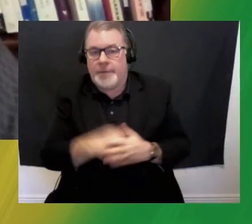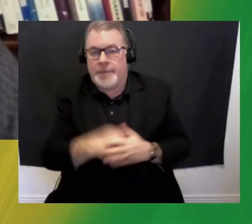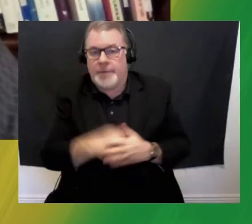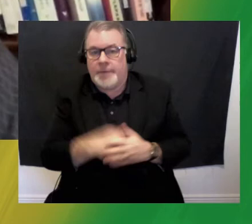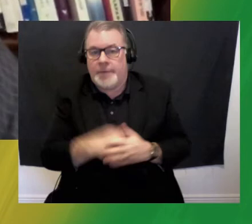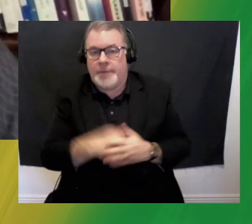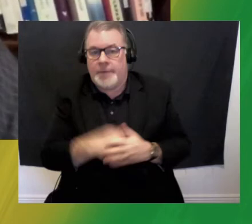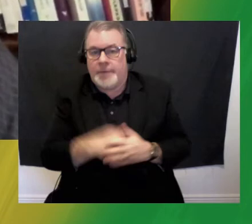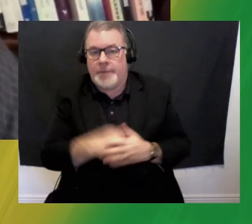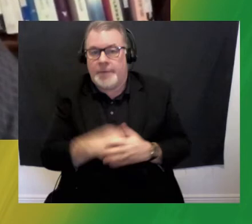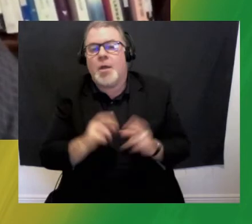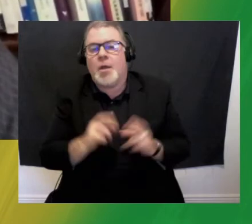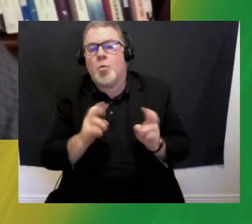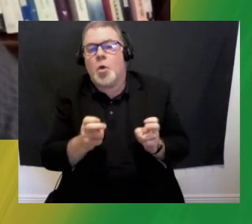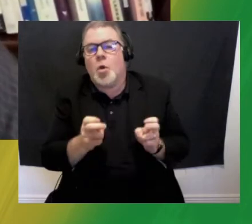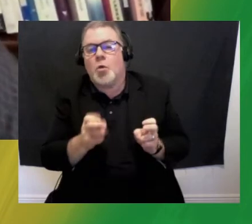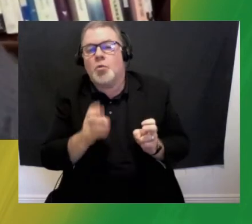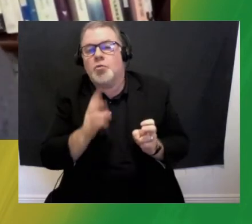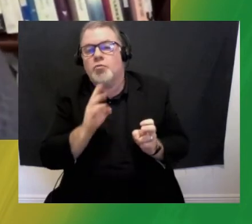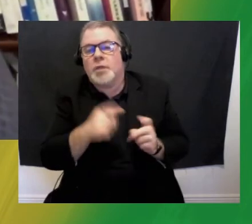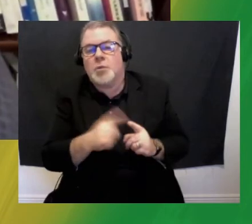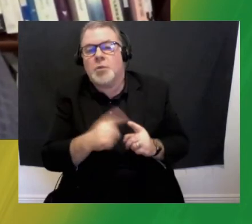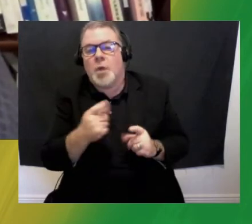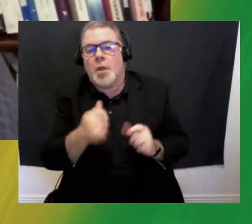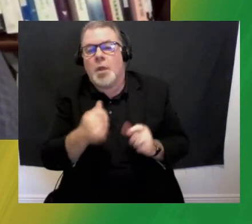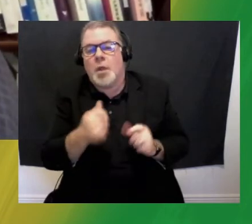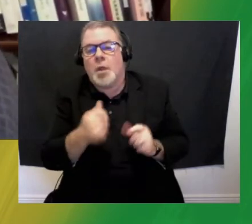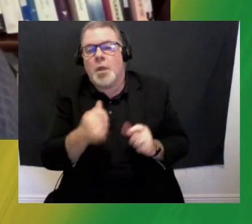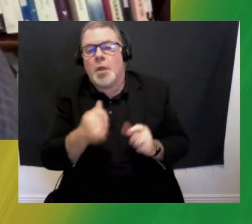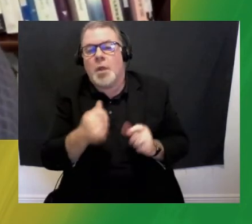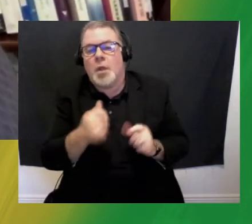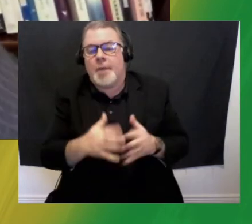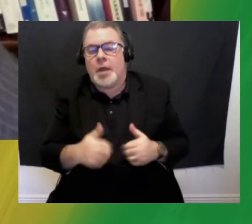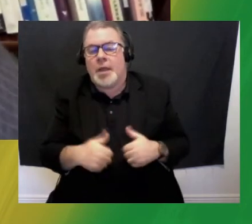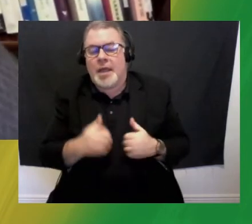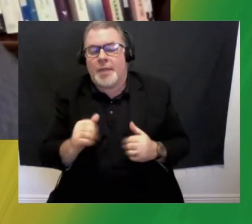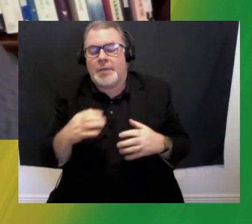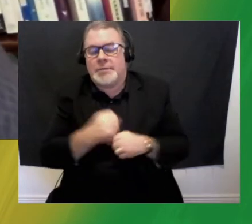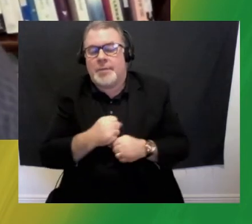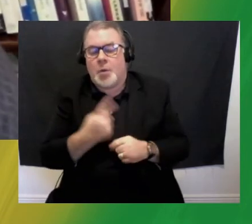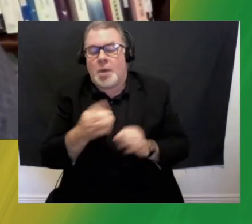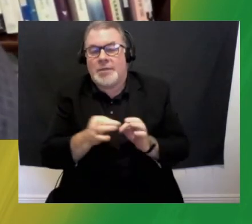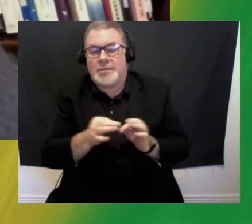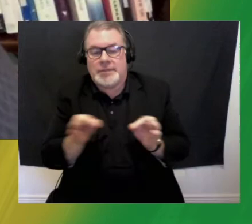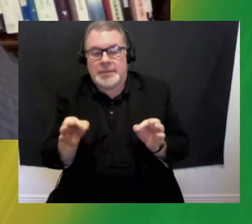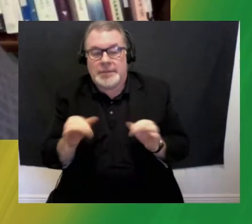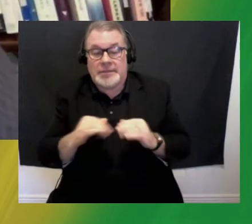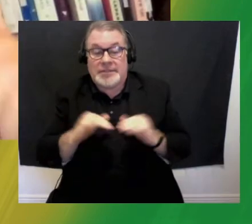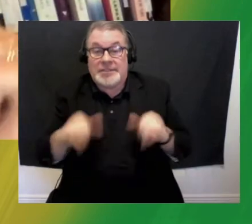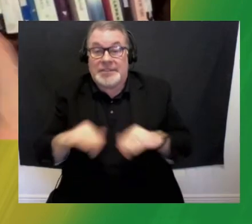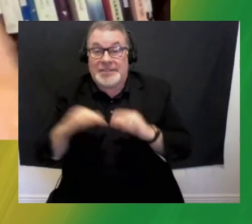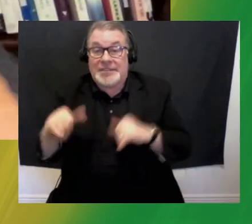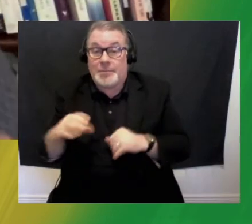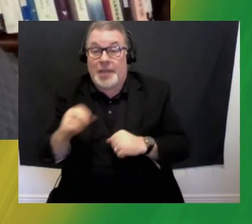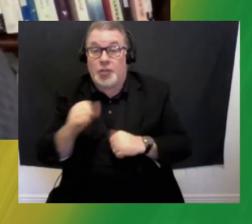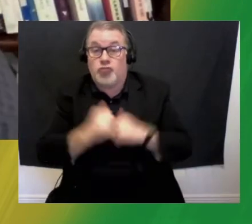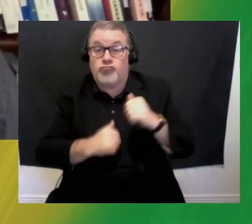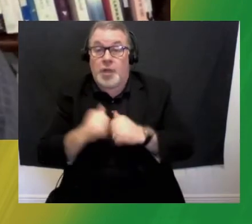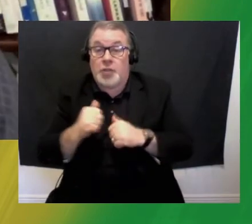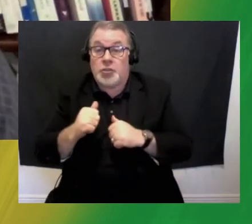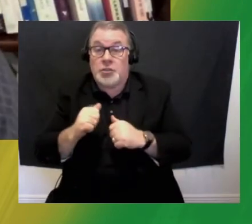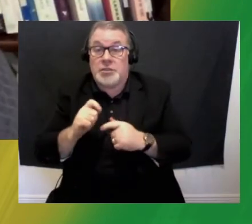of the most troubling realities of American life can be summed up in a single sentence. Systems and structures designed